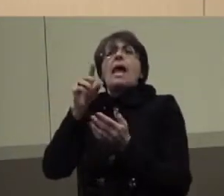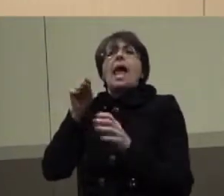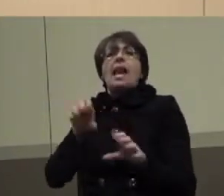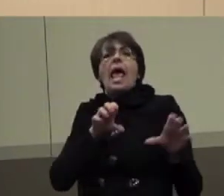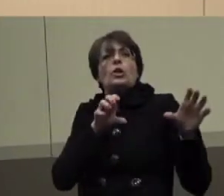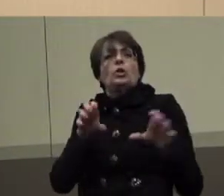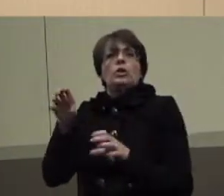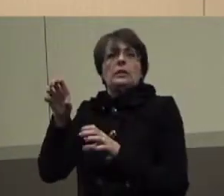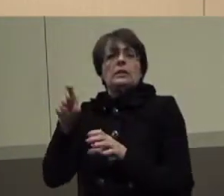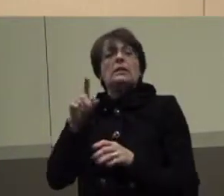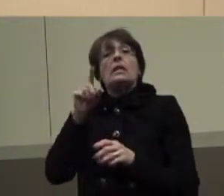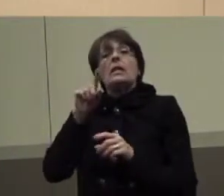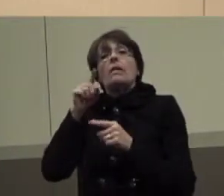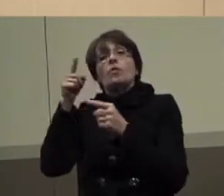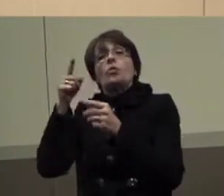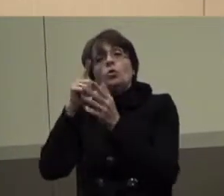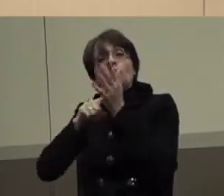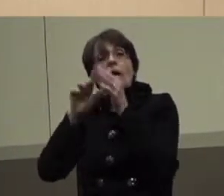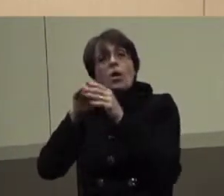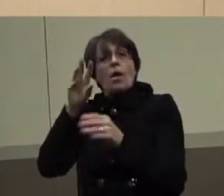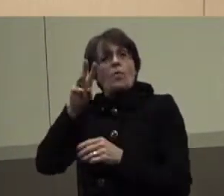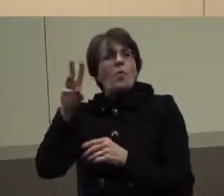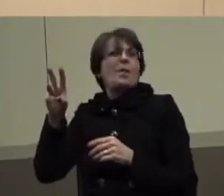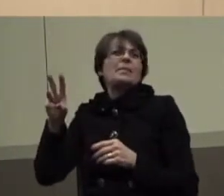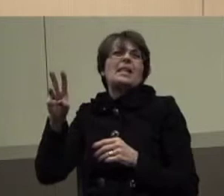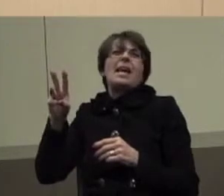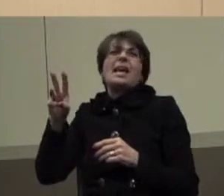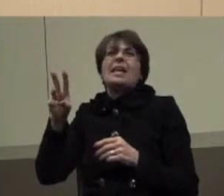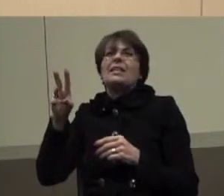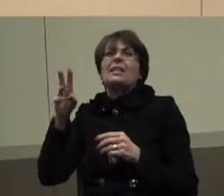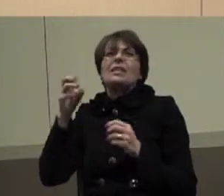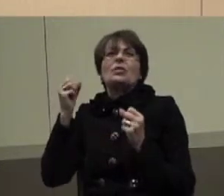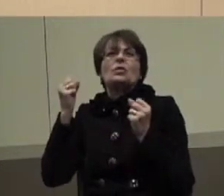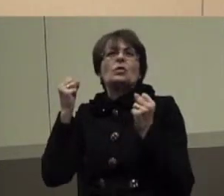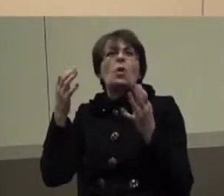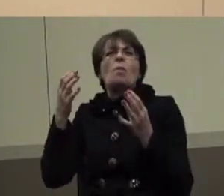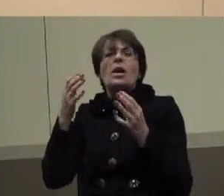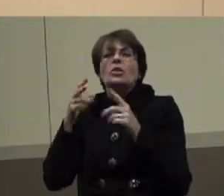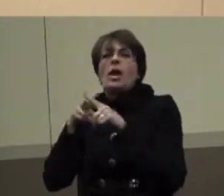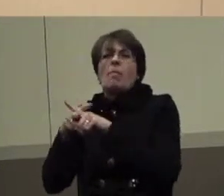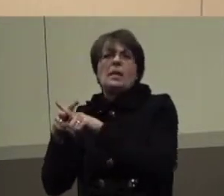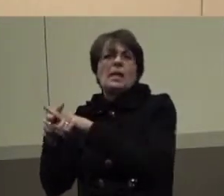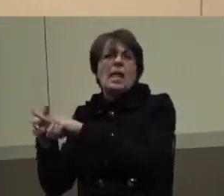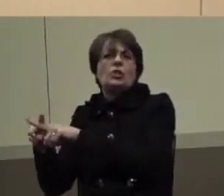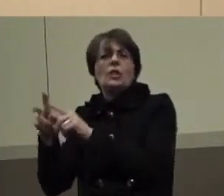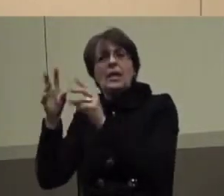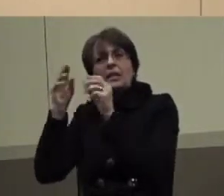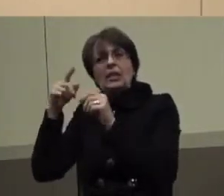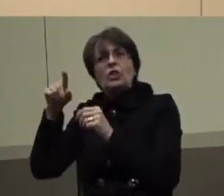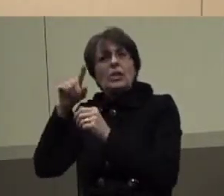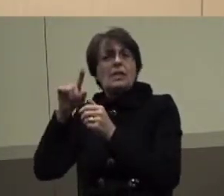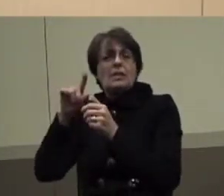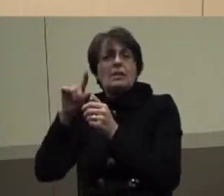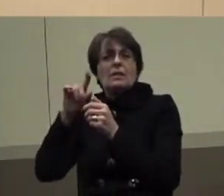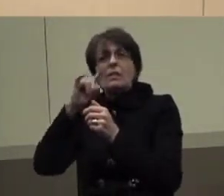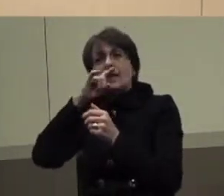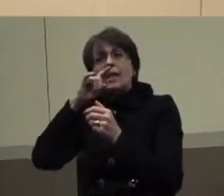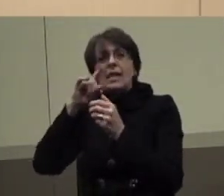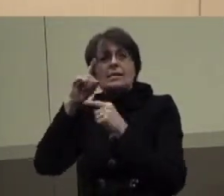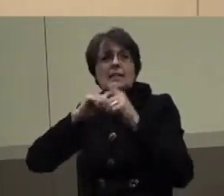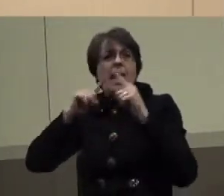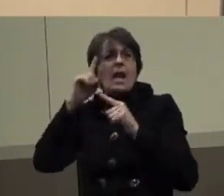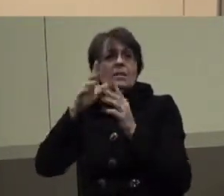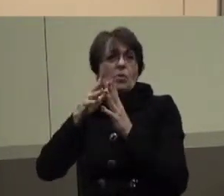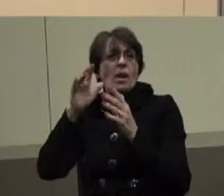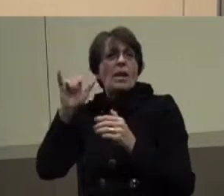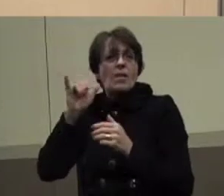put into that. And if you go on the website and look, there's so much application that teaching the kids the signs for a lot